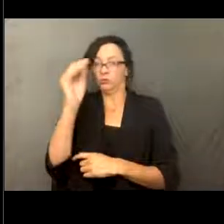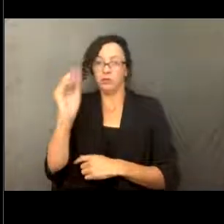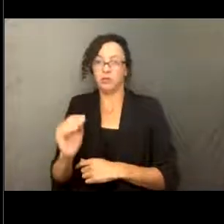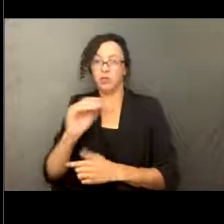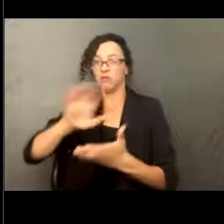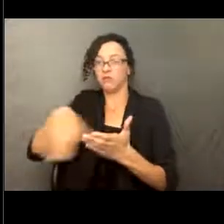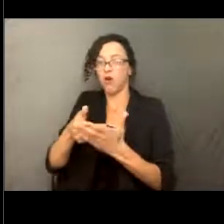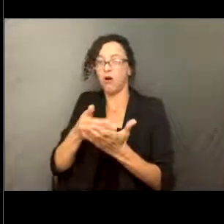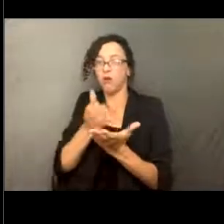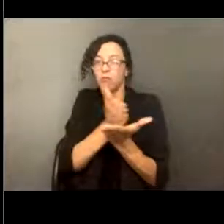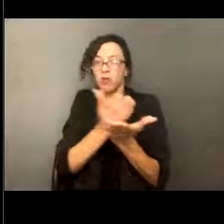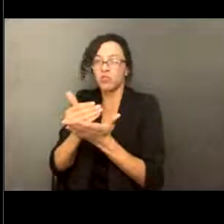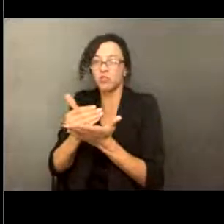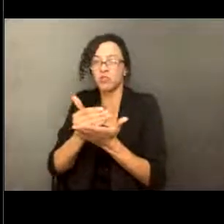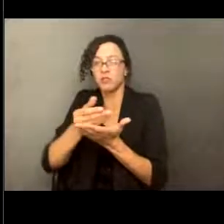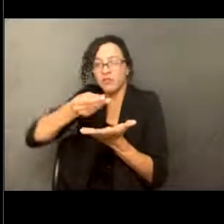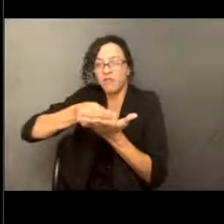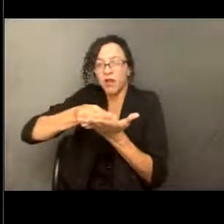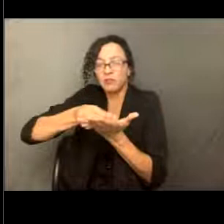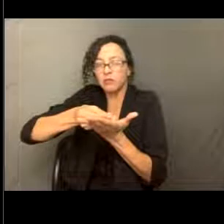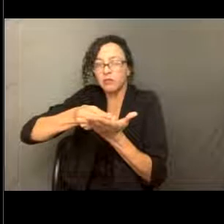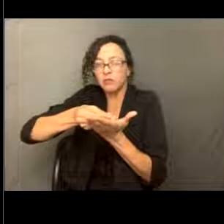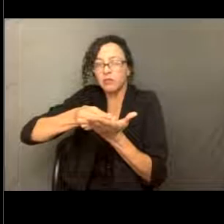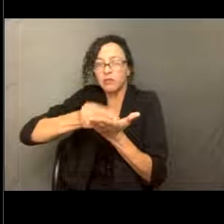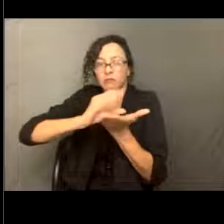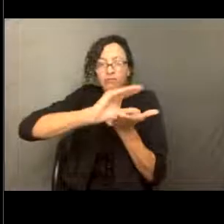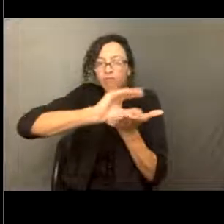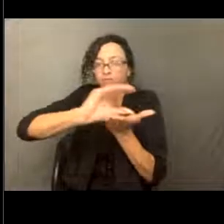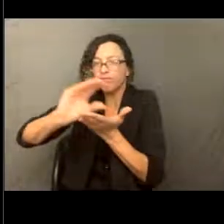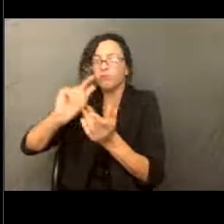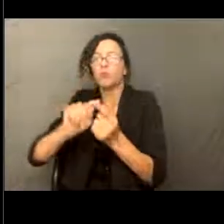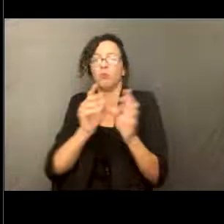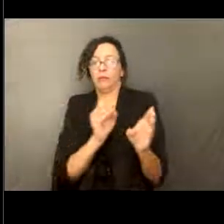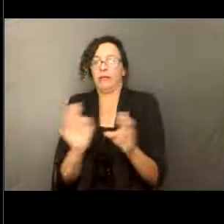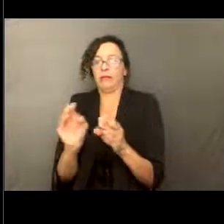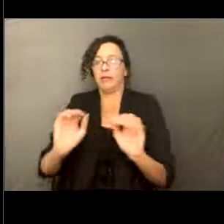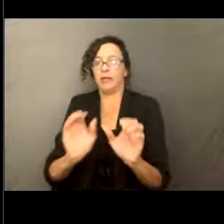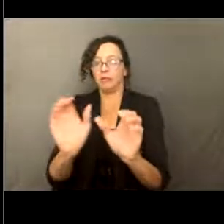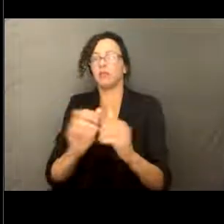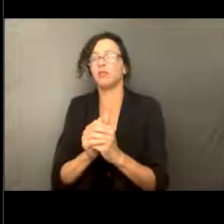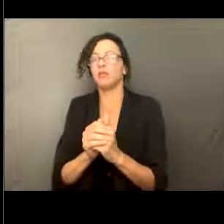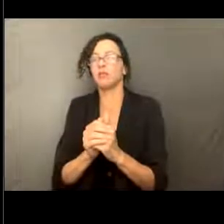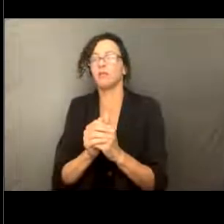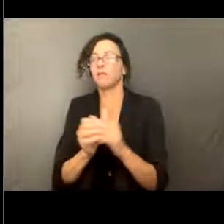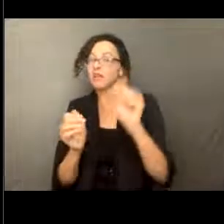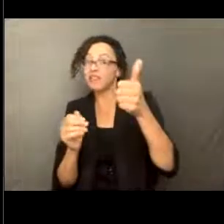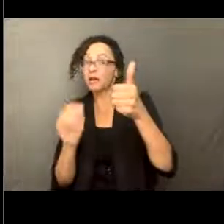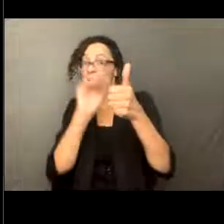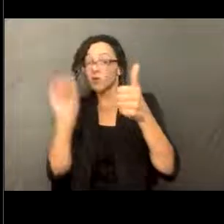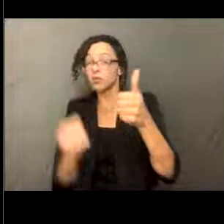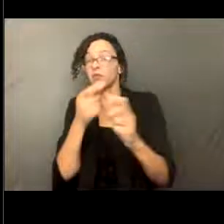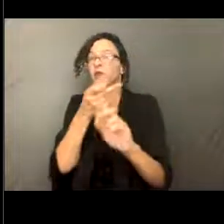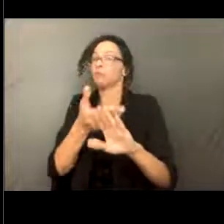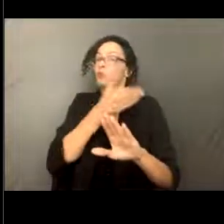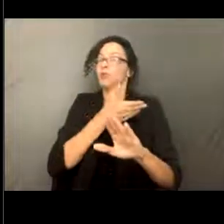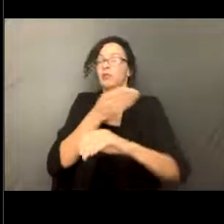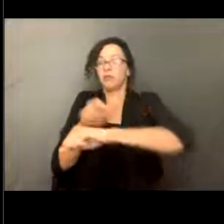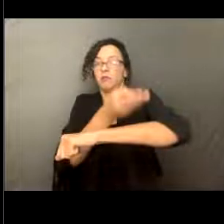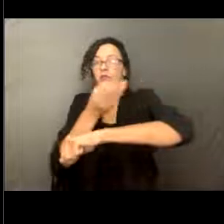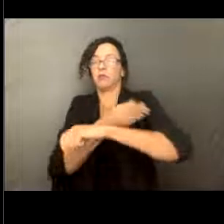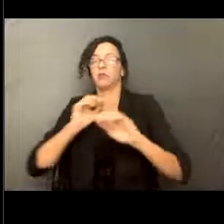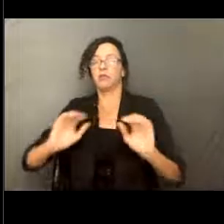funds go to planning activities. 10% of those funds go to pre-construction activities, and